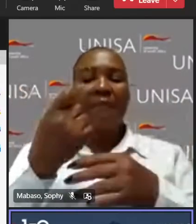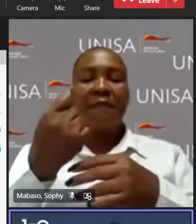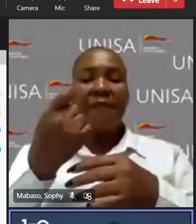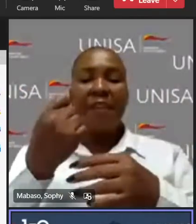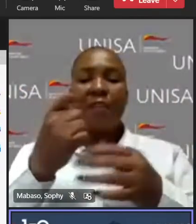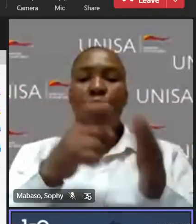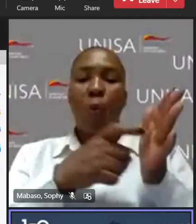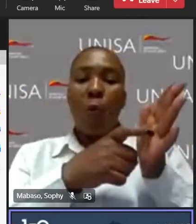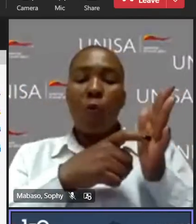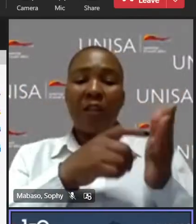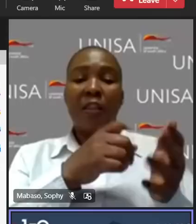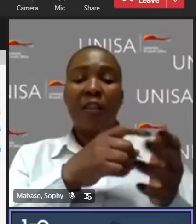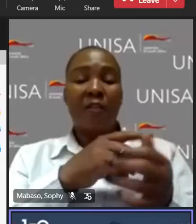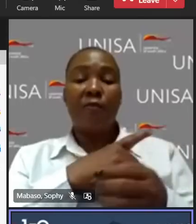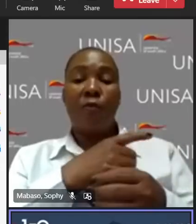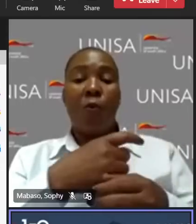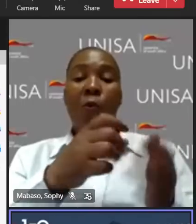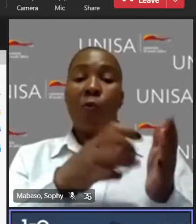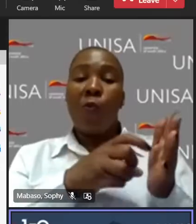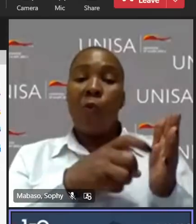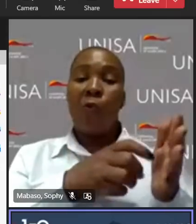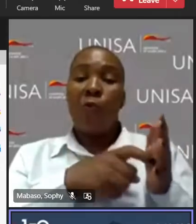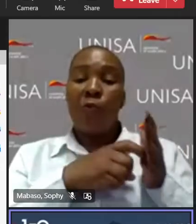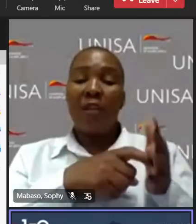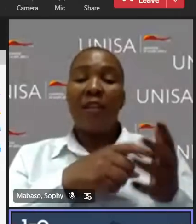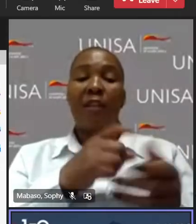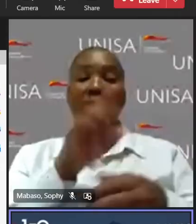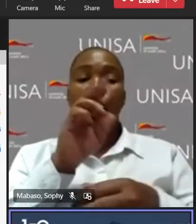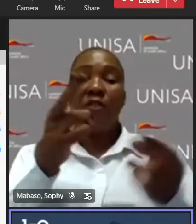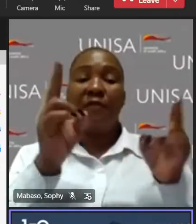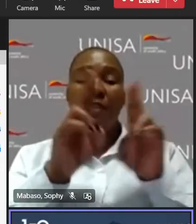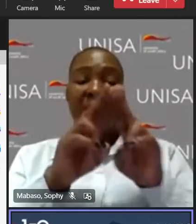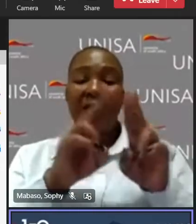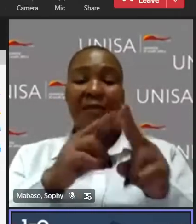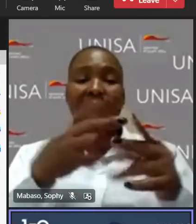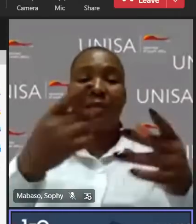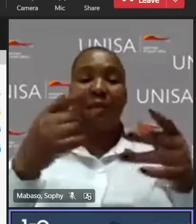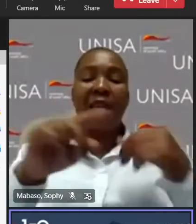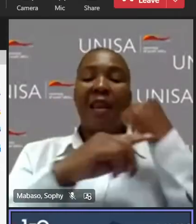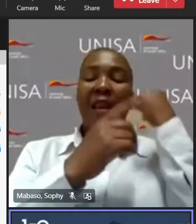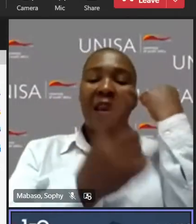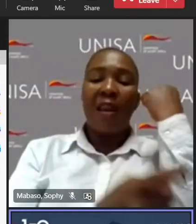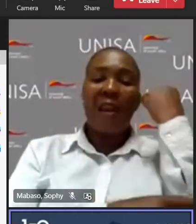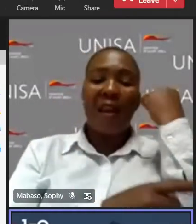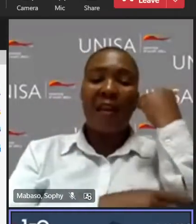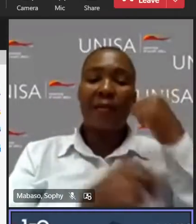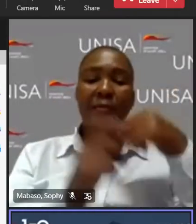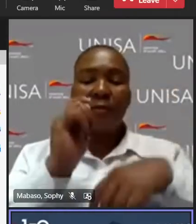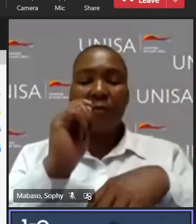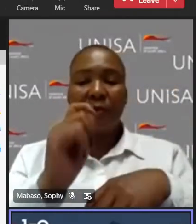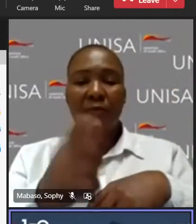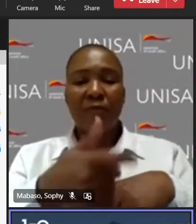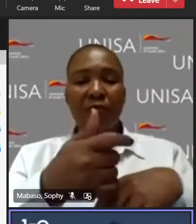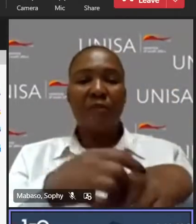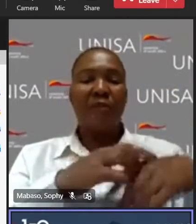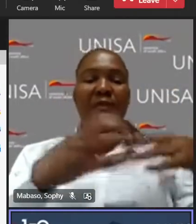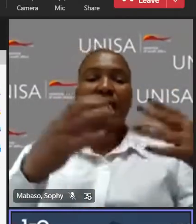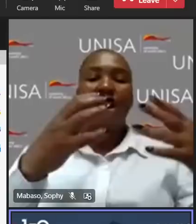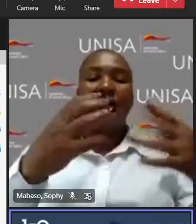make a payment. It is a live transaction. So the moment that you key in your credit card details, it